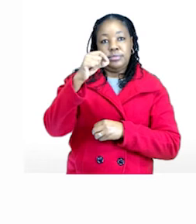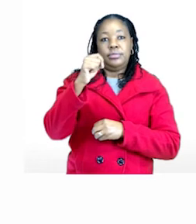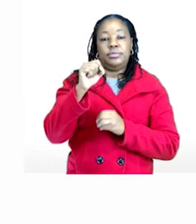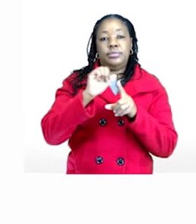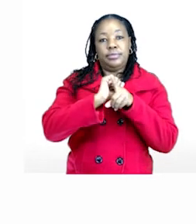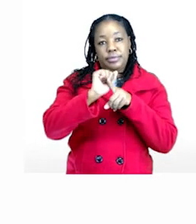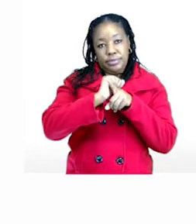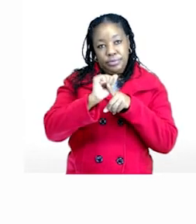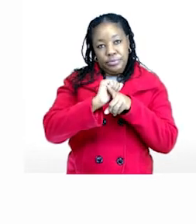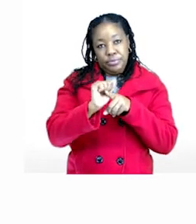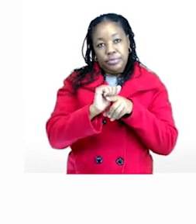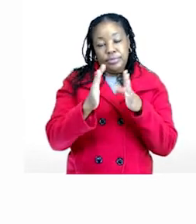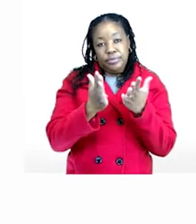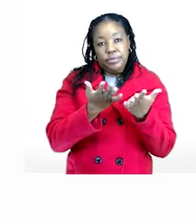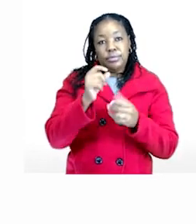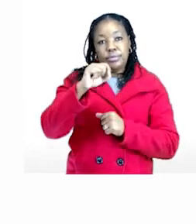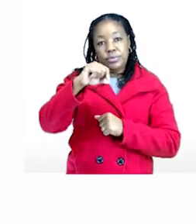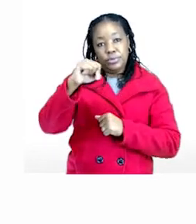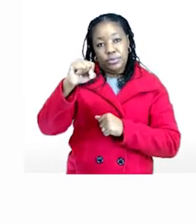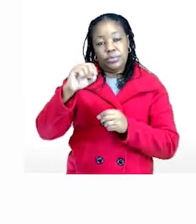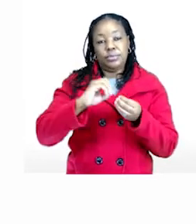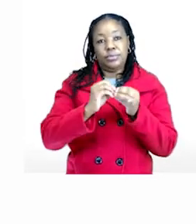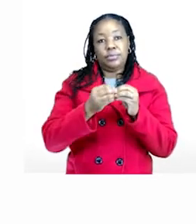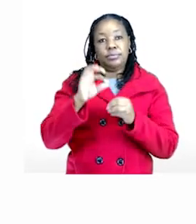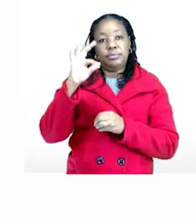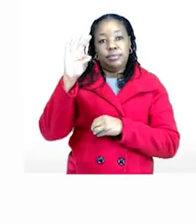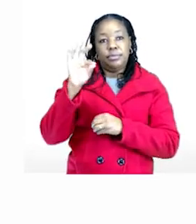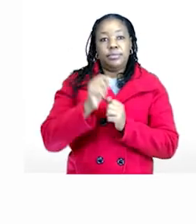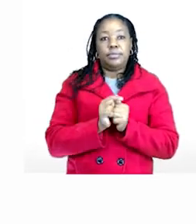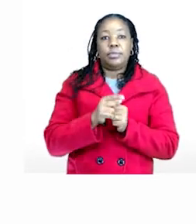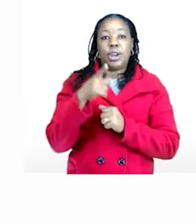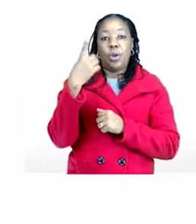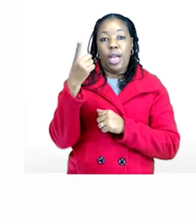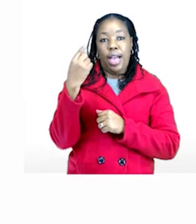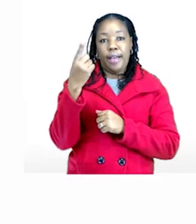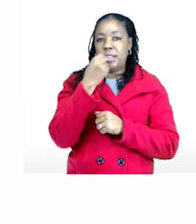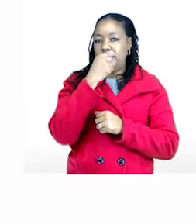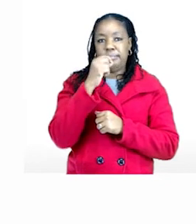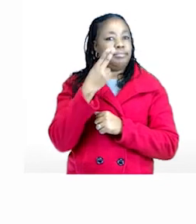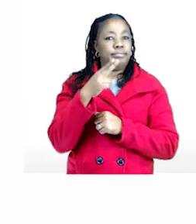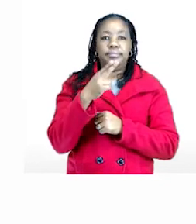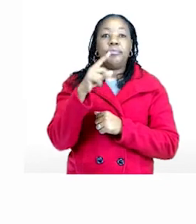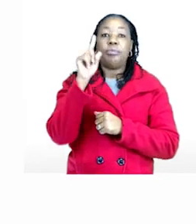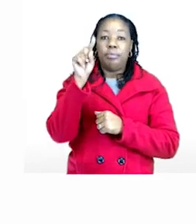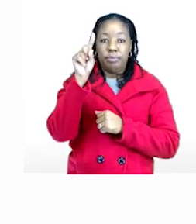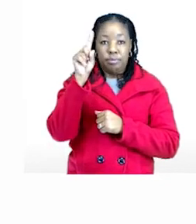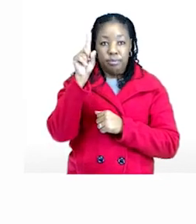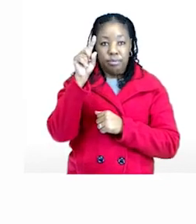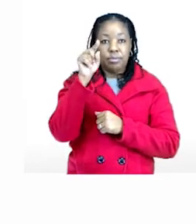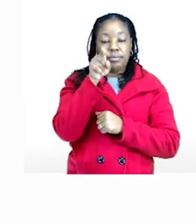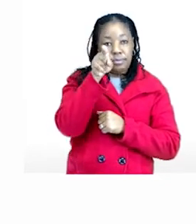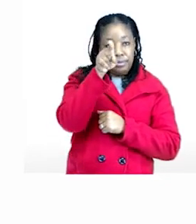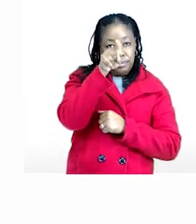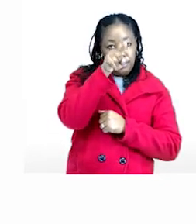corner of your booklet with your index finger. Your index finger is the one you use for